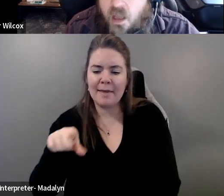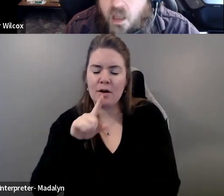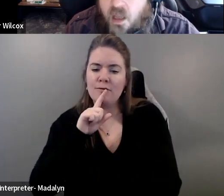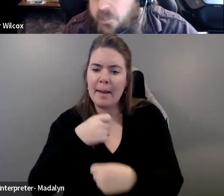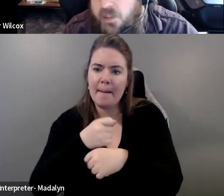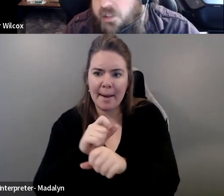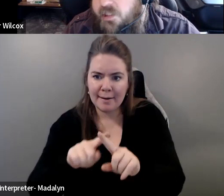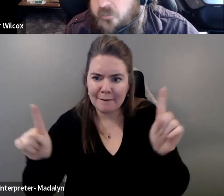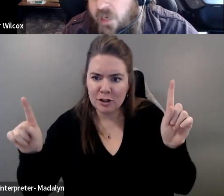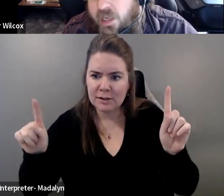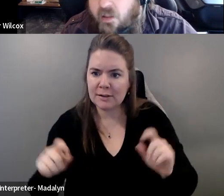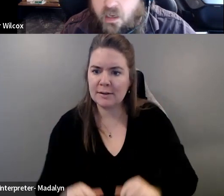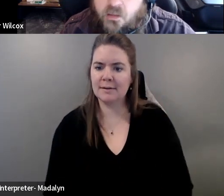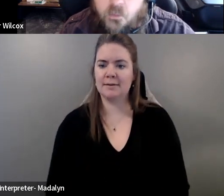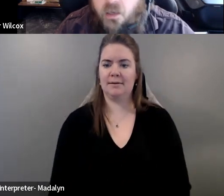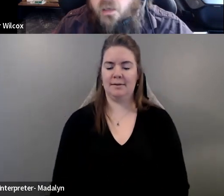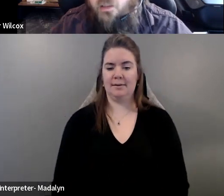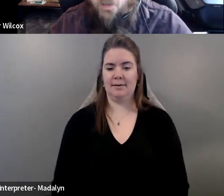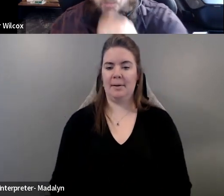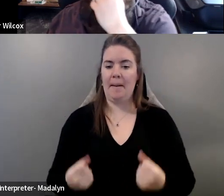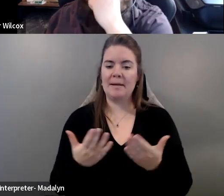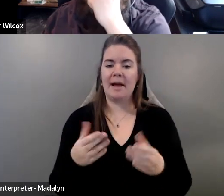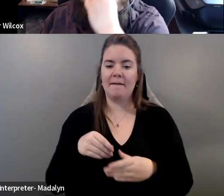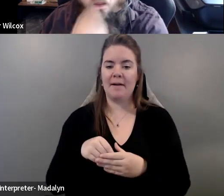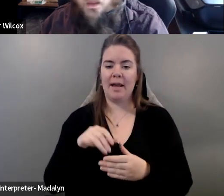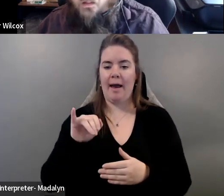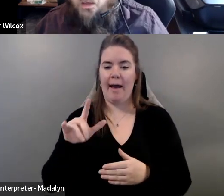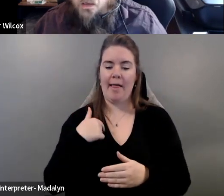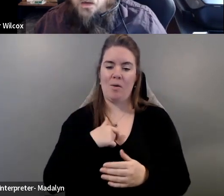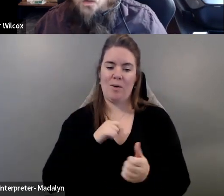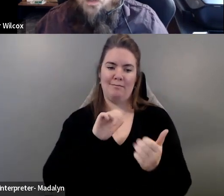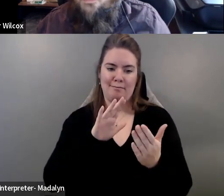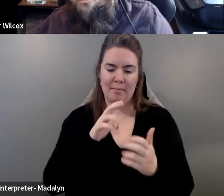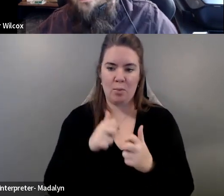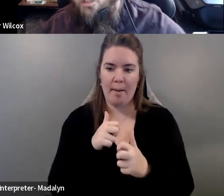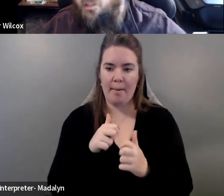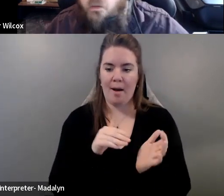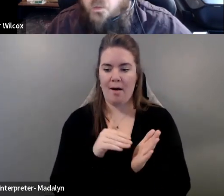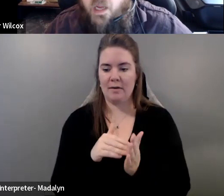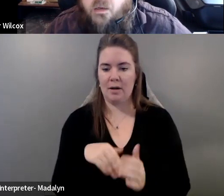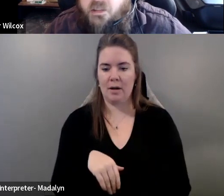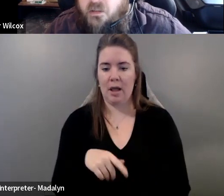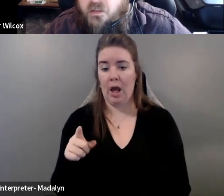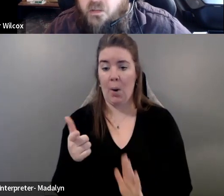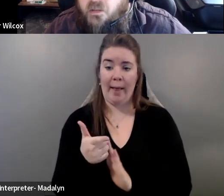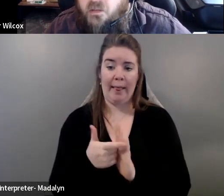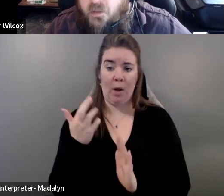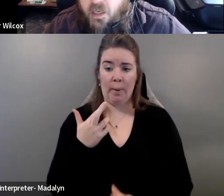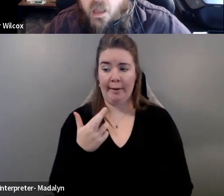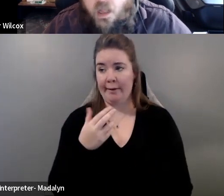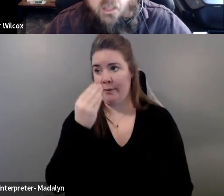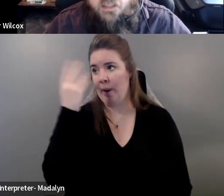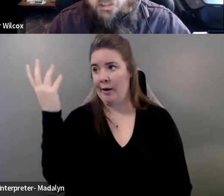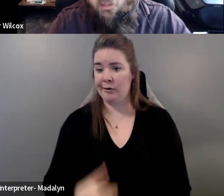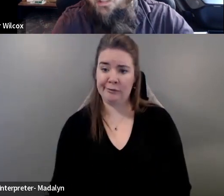right? There's a bunch of stuff in IL, and I think we run into this problem all the time. Like, oh, here's the legal reason. Who cares,